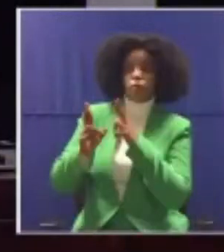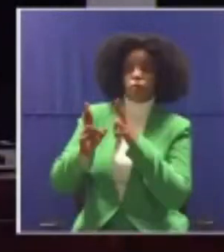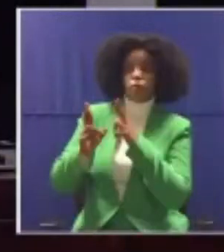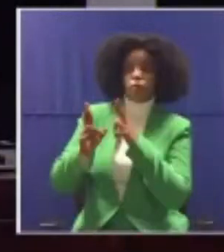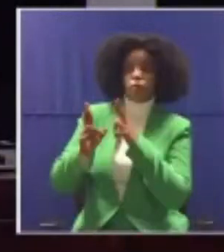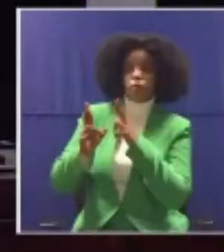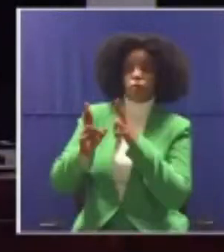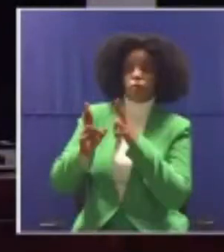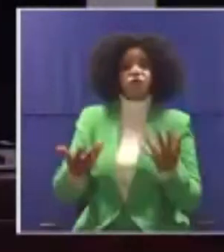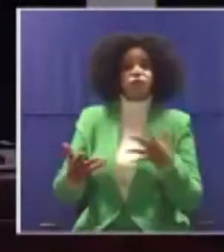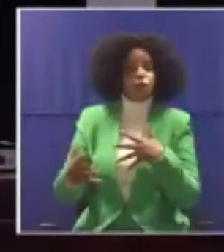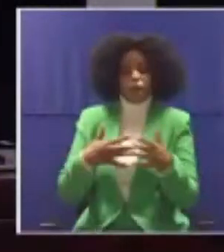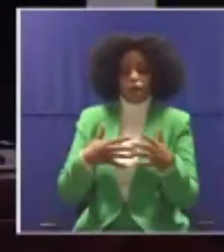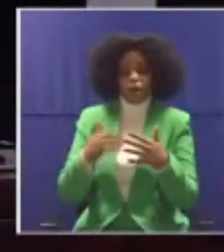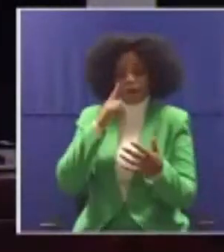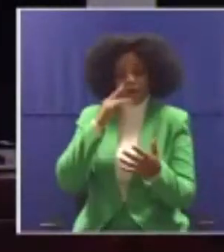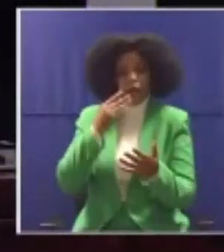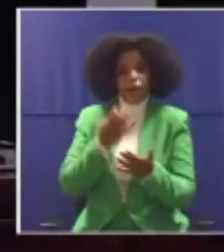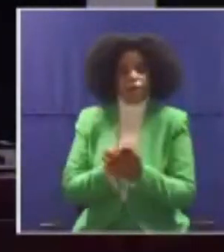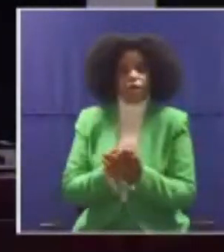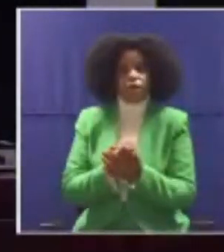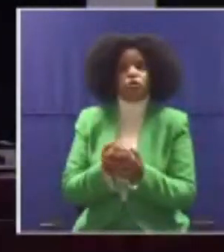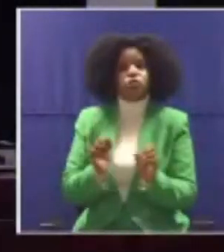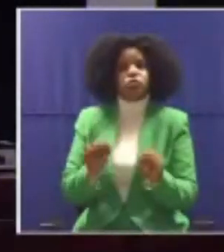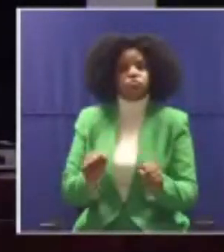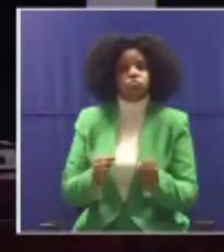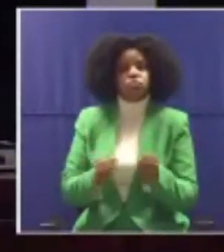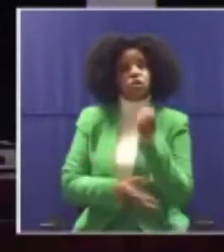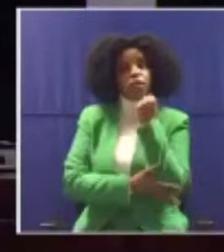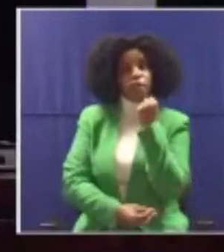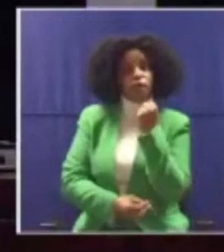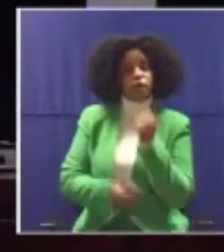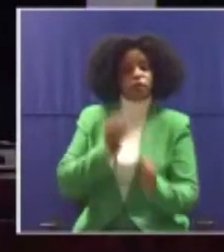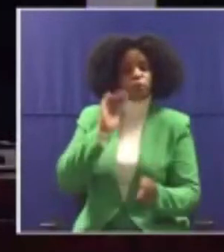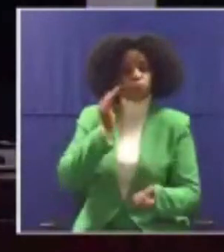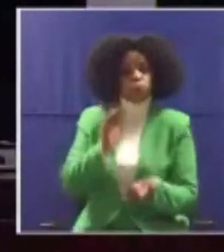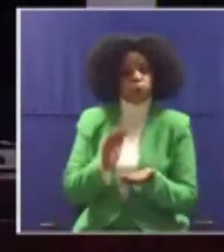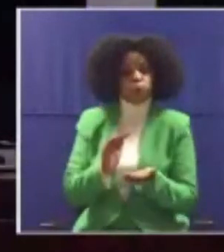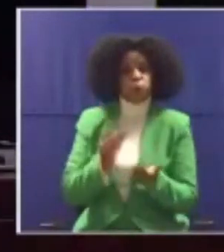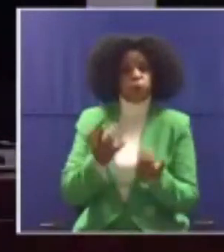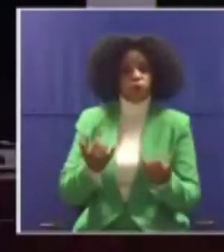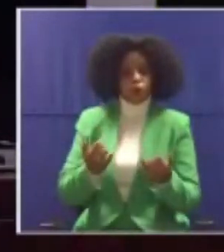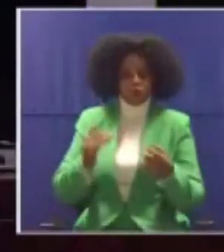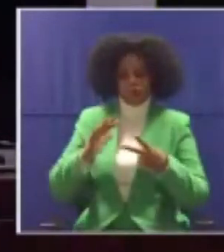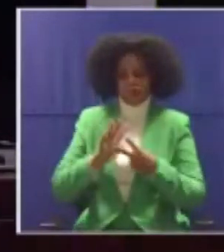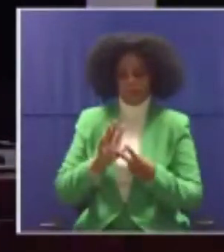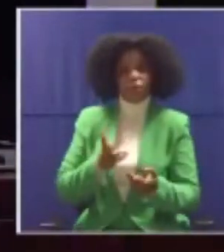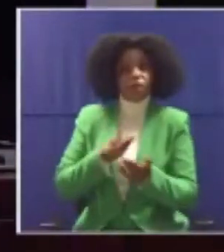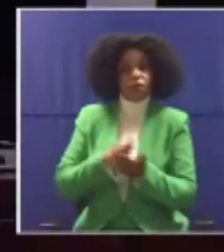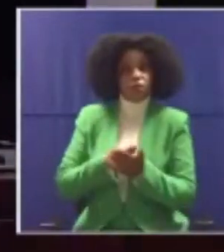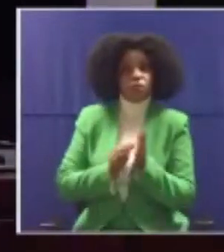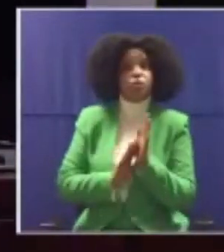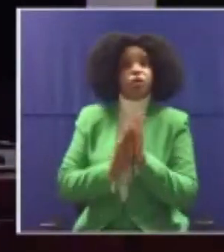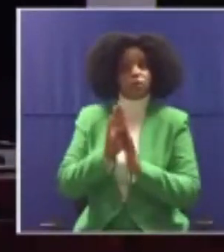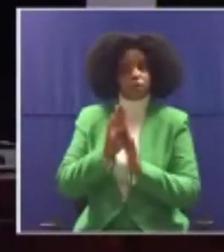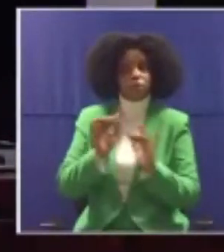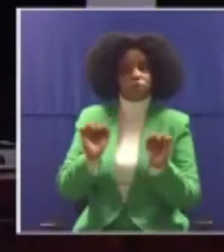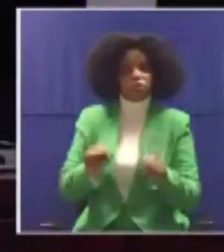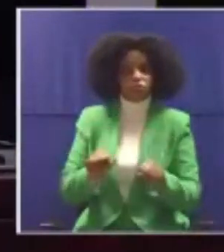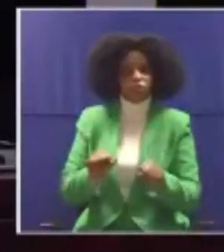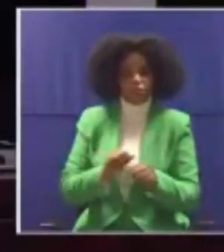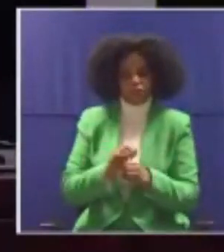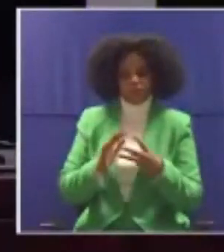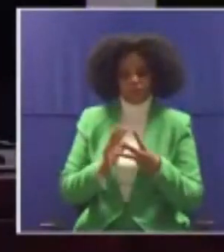poverty reduction, growing the economy, and including the majority in the mainstream of the